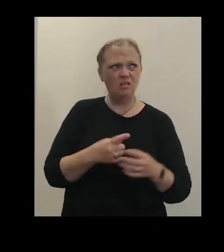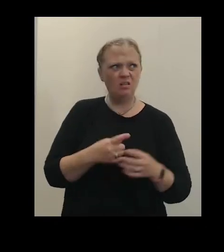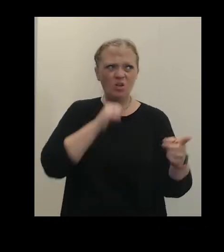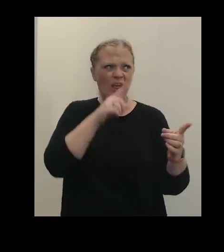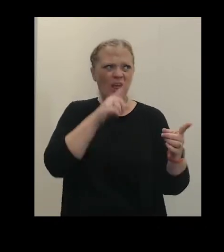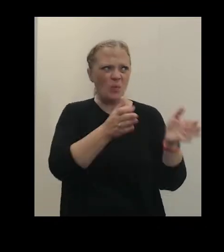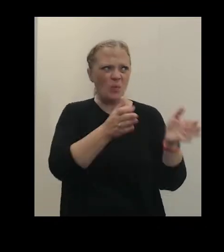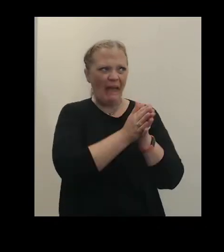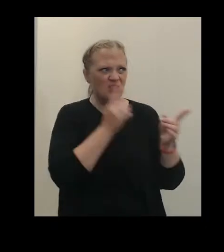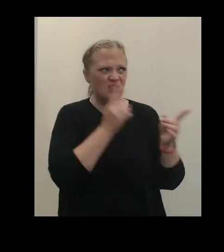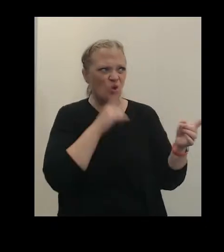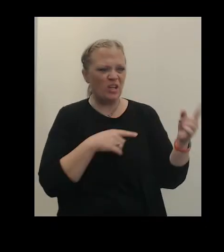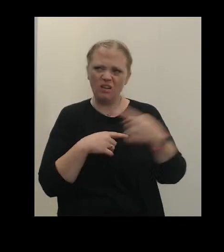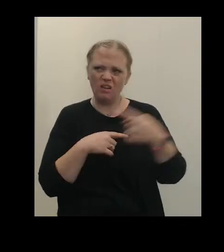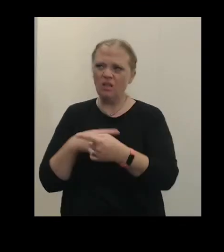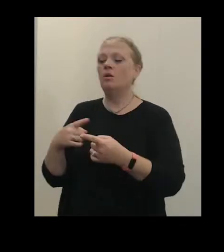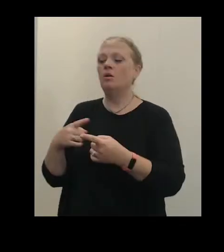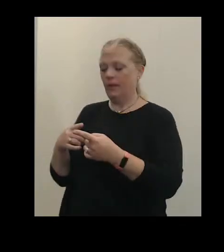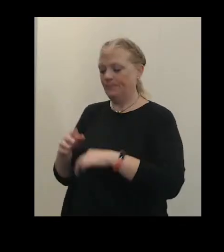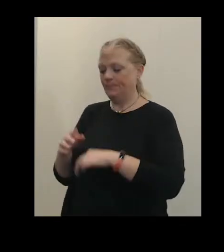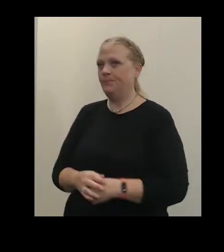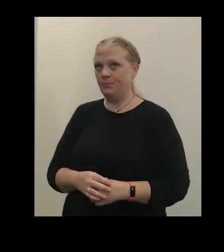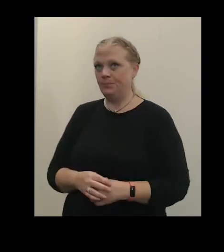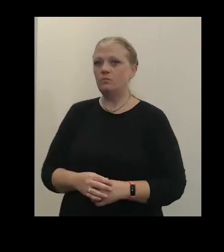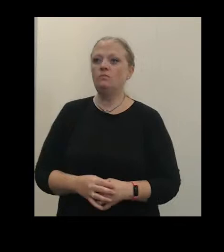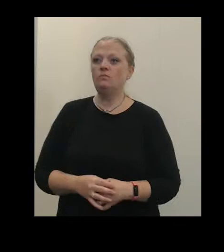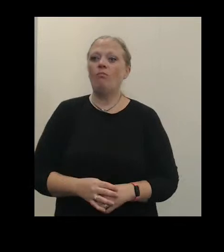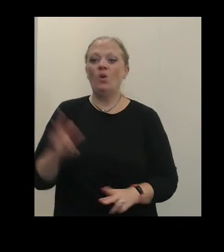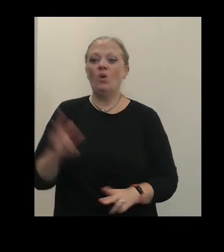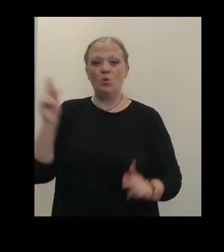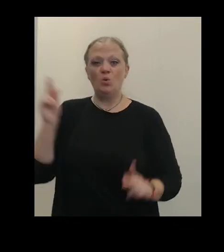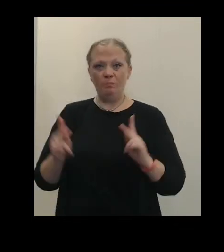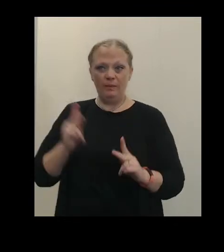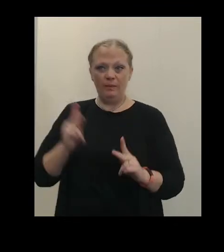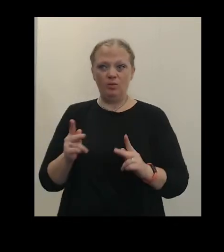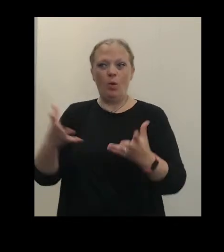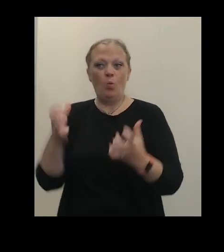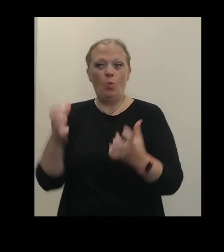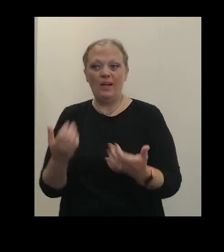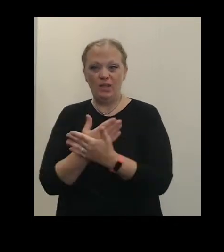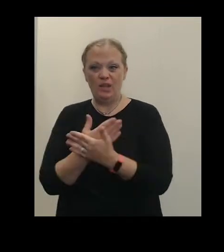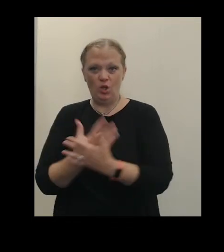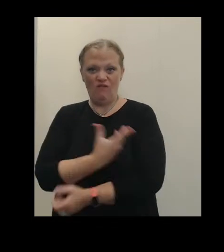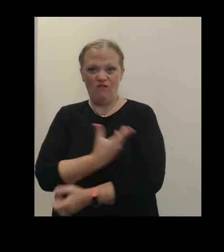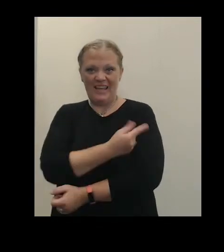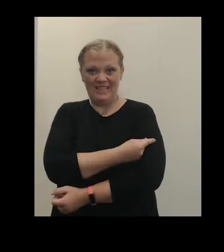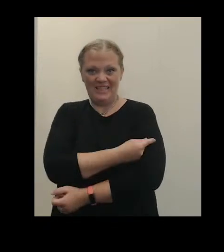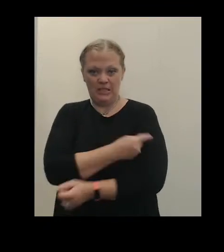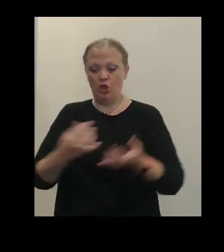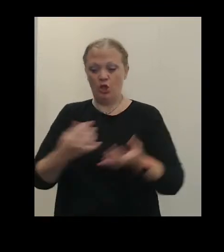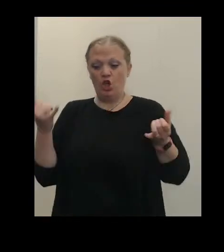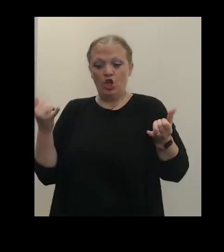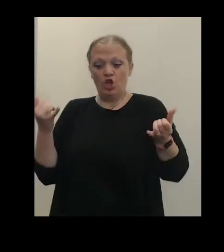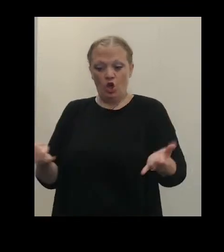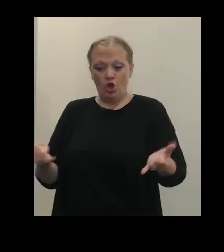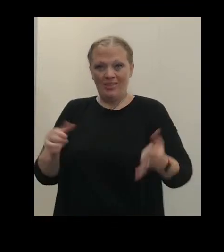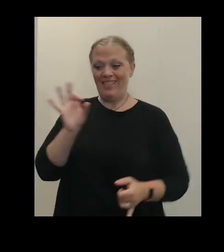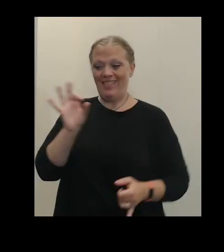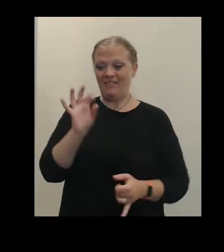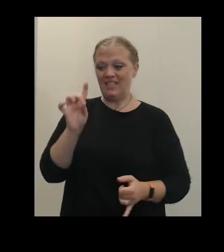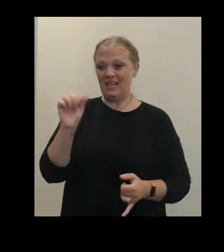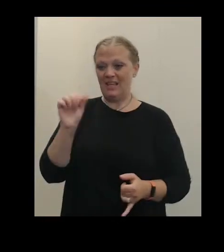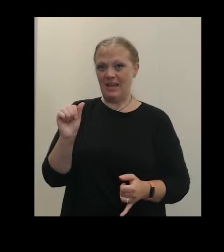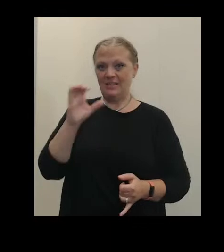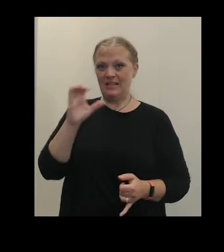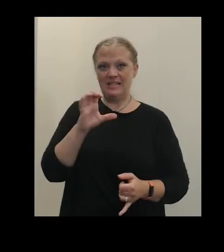Or right, for people getting the who are looking for this new vaccine, currently the FDA and